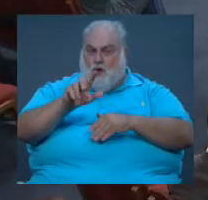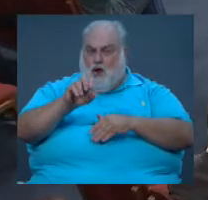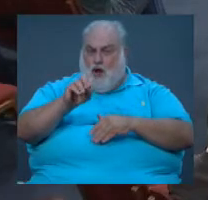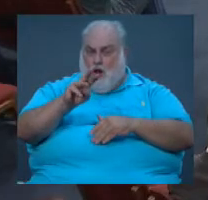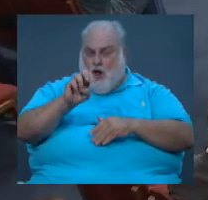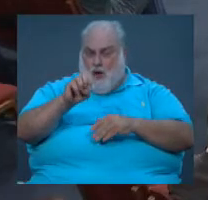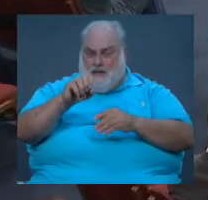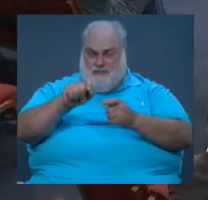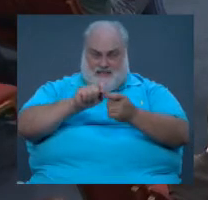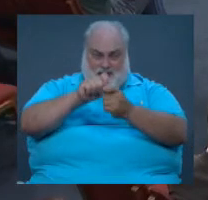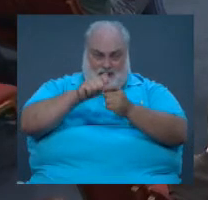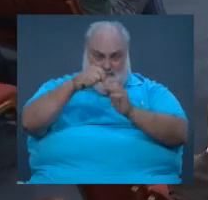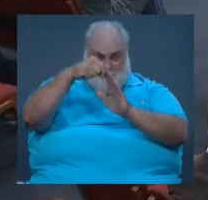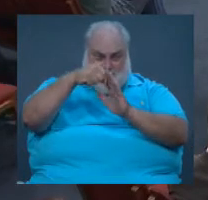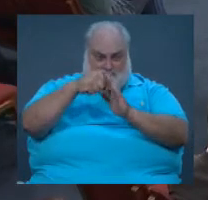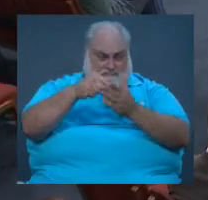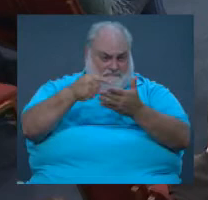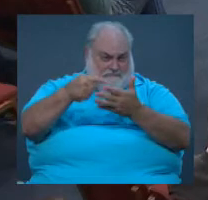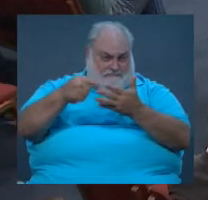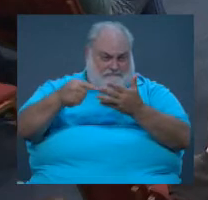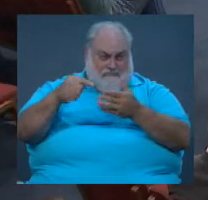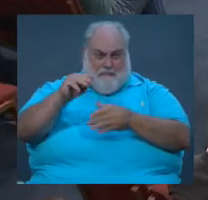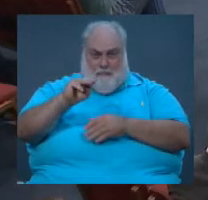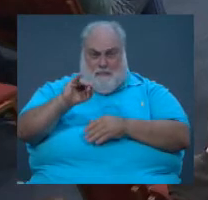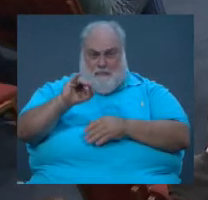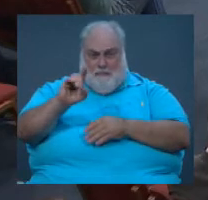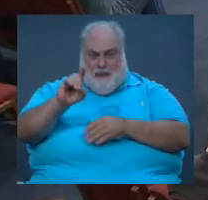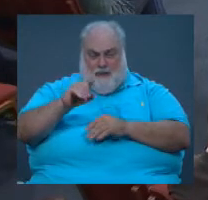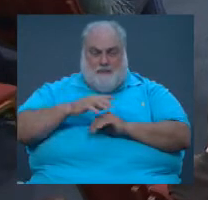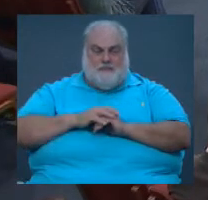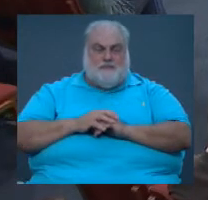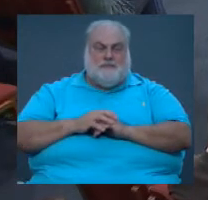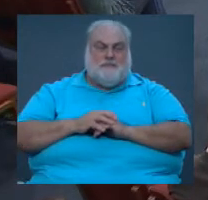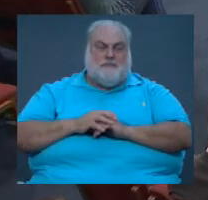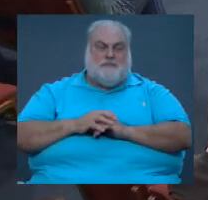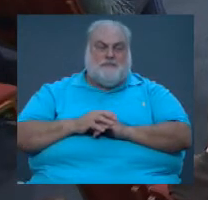details on who was the lowest bidder.